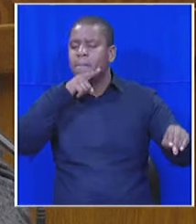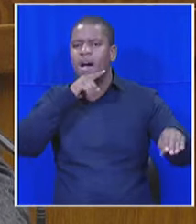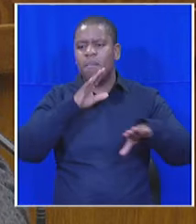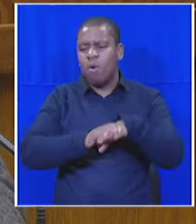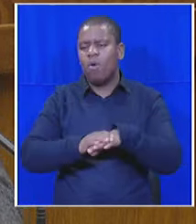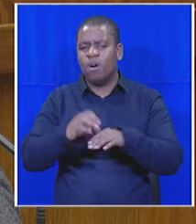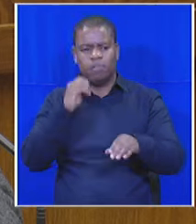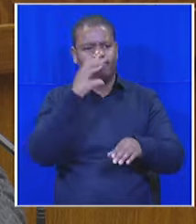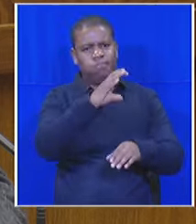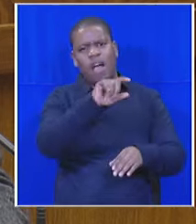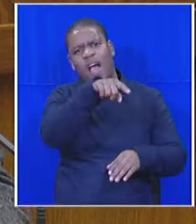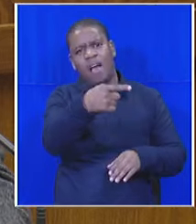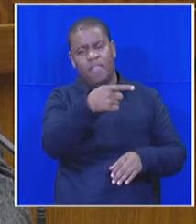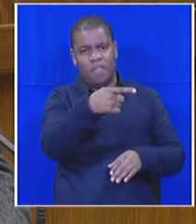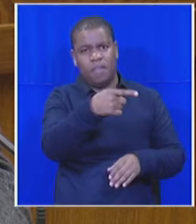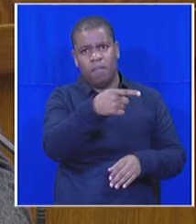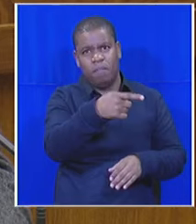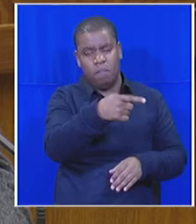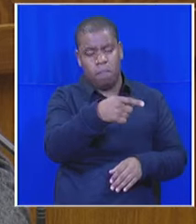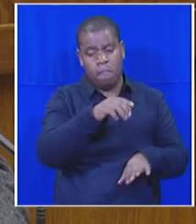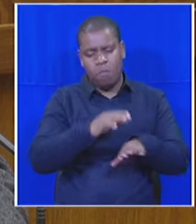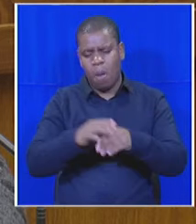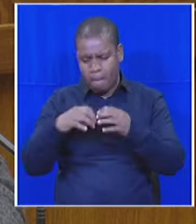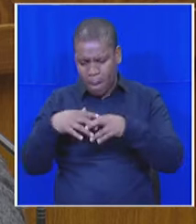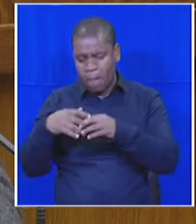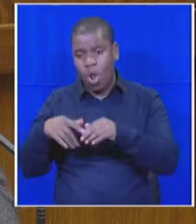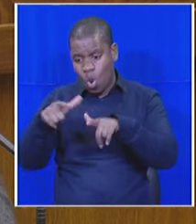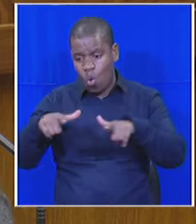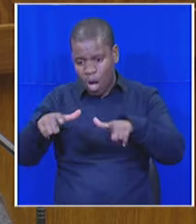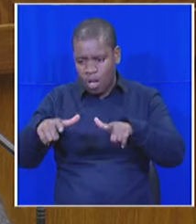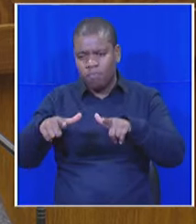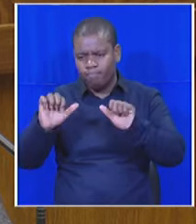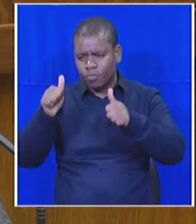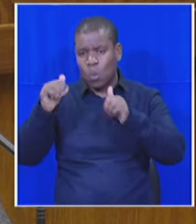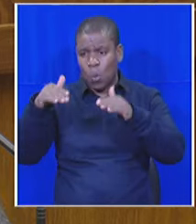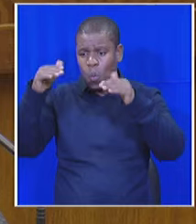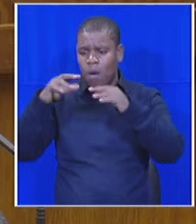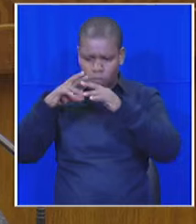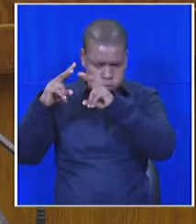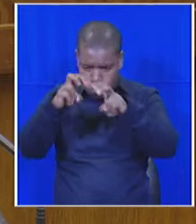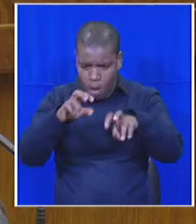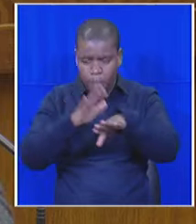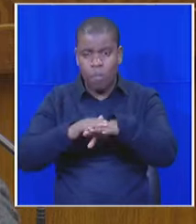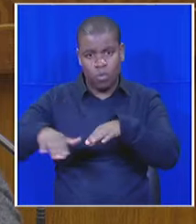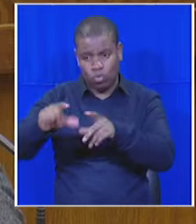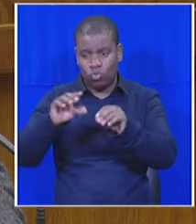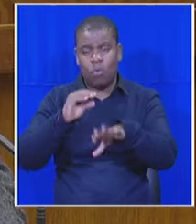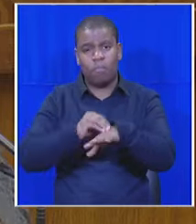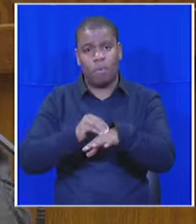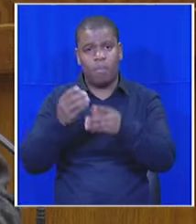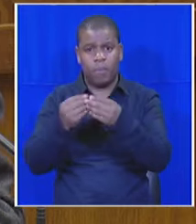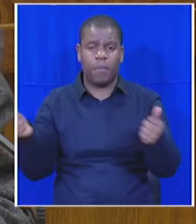intelligence-led approach to tackling local-level syndicate crime, which the usual investigations are constrained to address